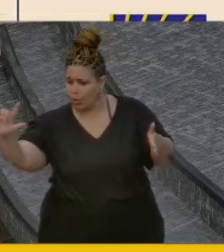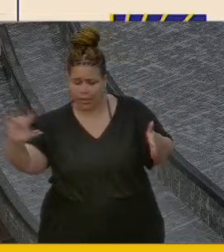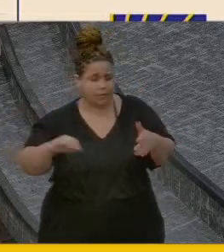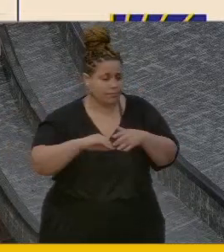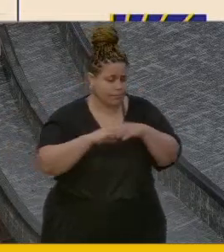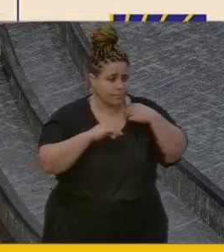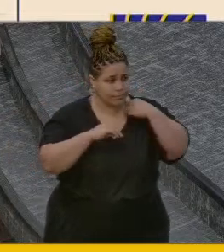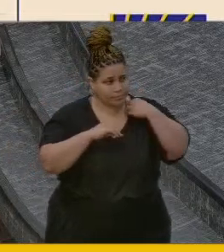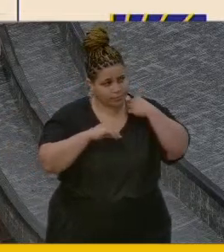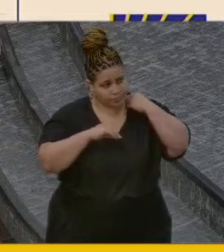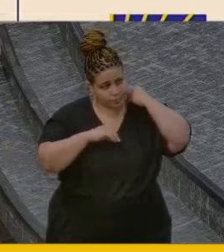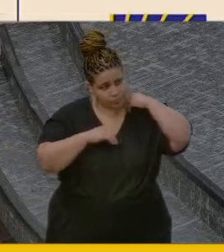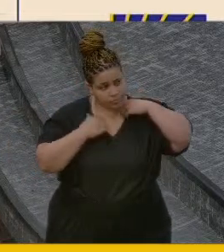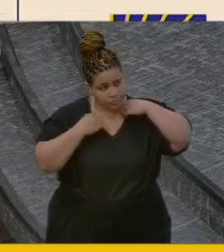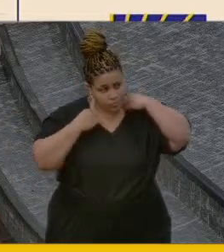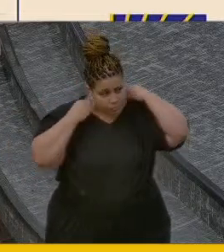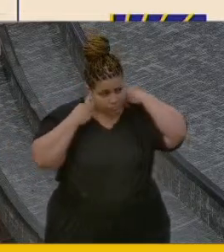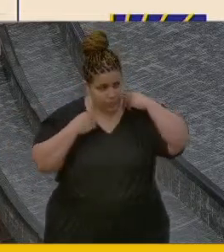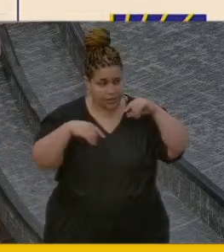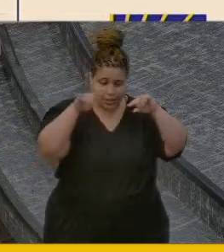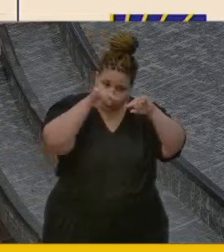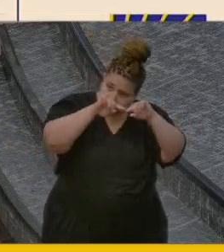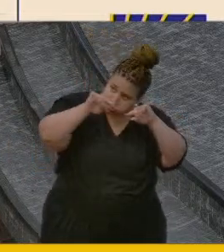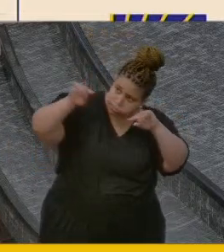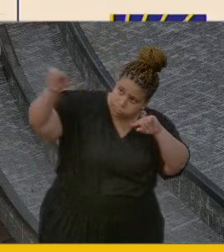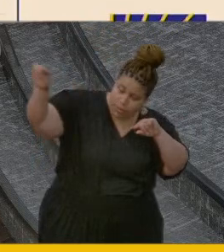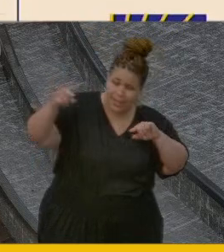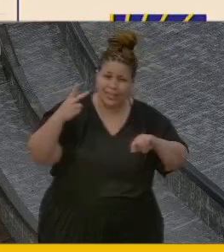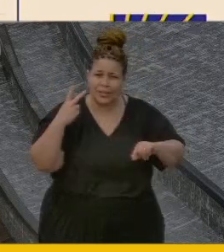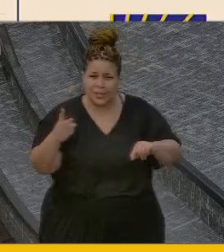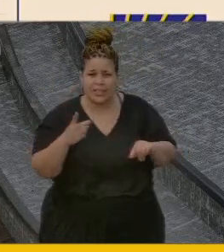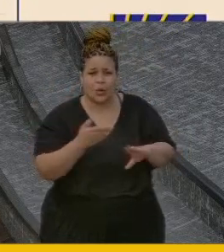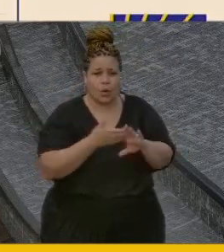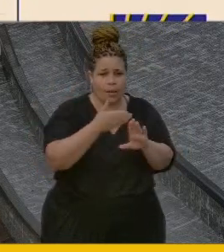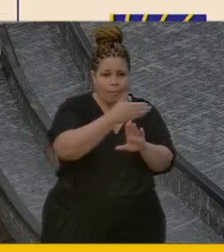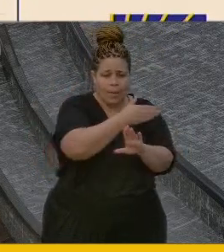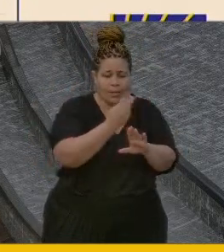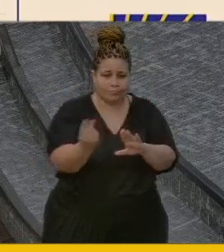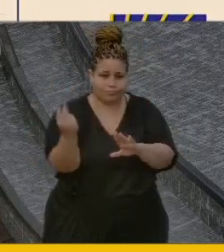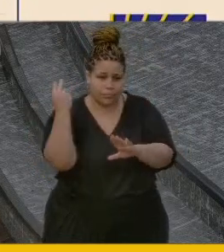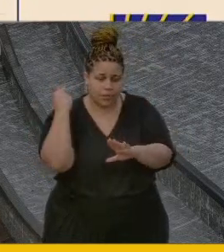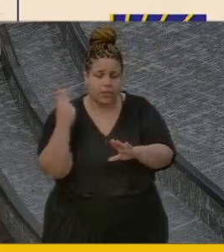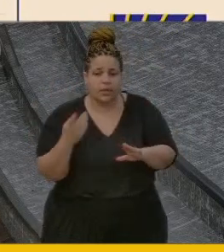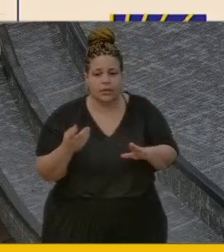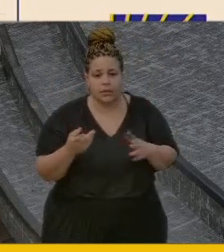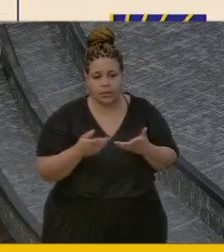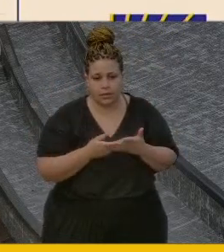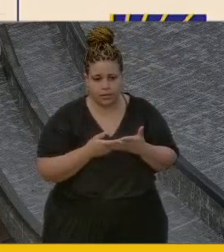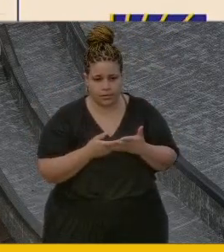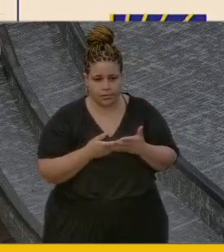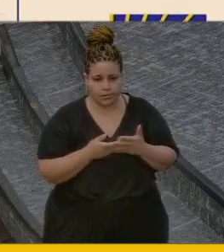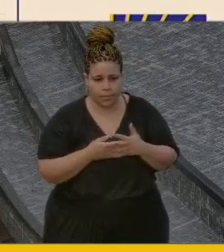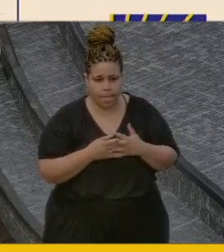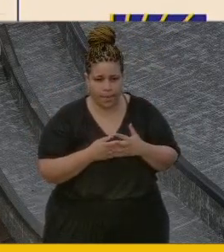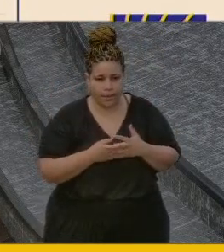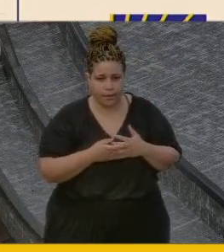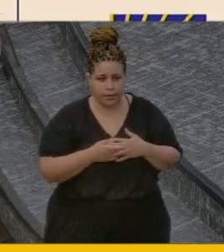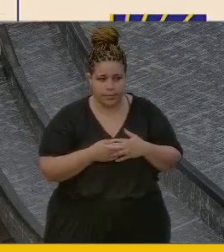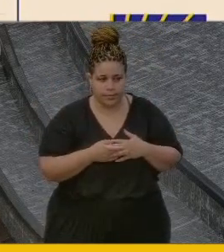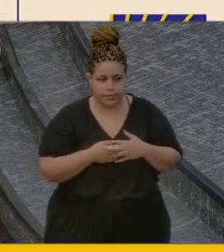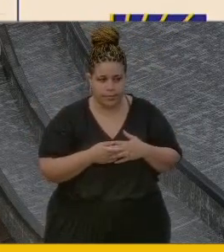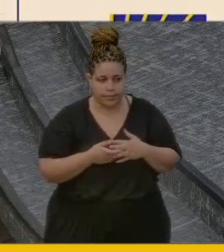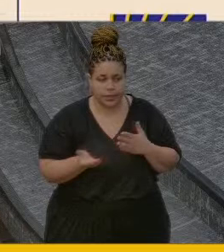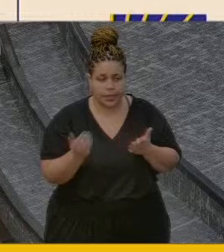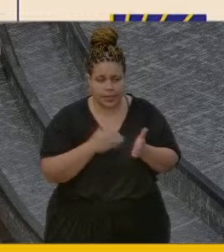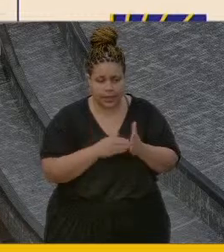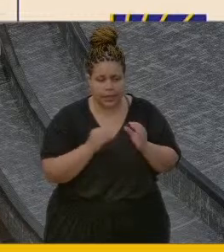of salary and benefit accruals going back to the prior period. But once again, you're looking at more revenues than we